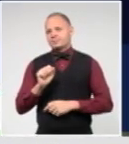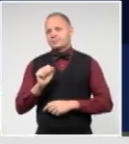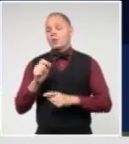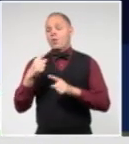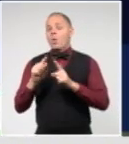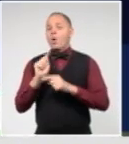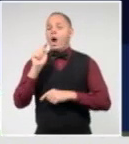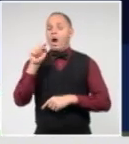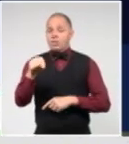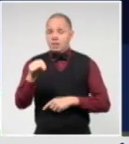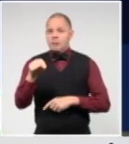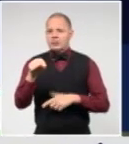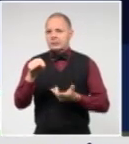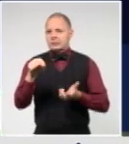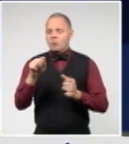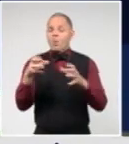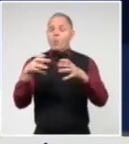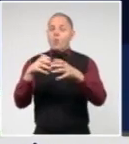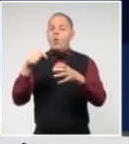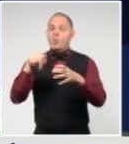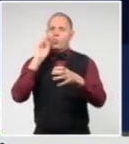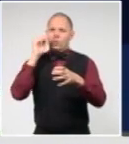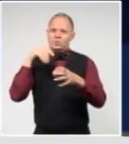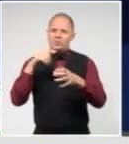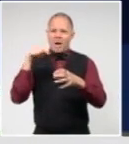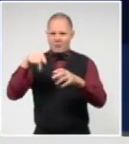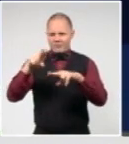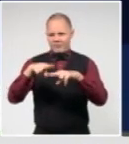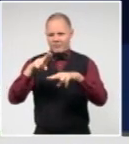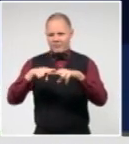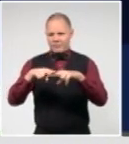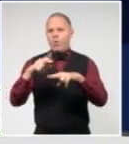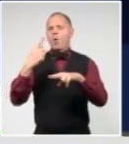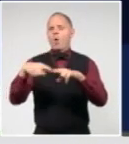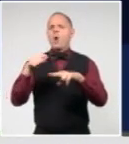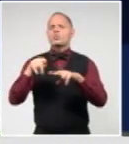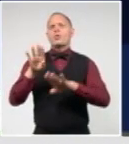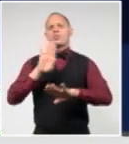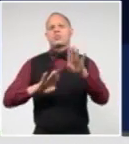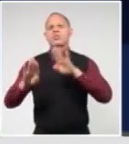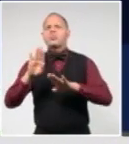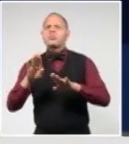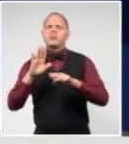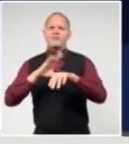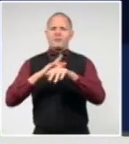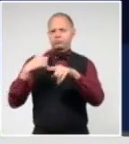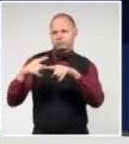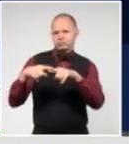2,122 of the samples were processed at the Pedro Curry Tropical Medicine Institute,